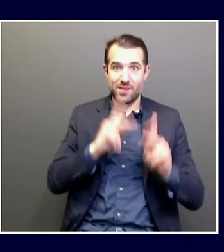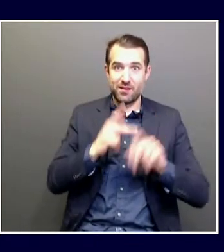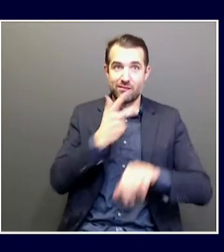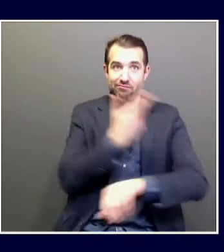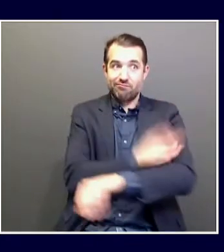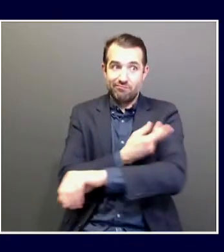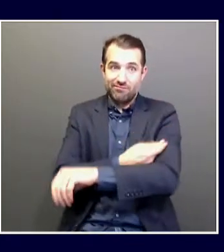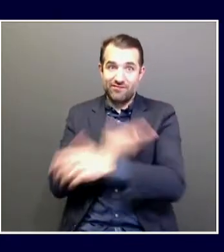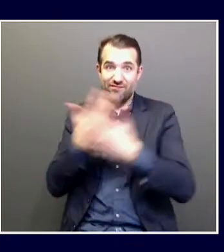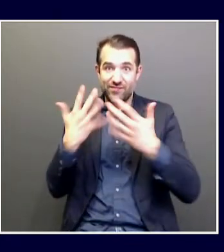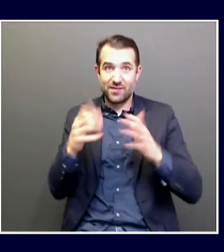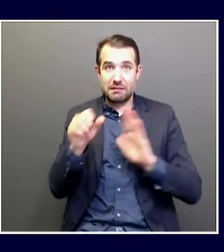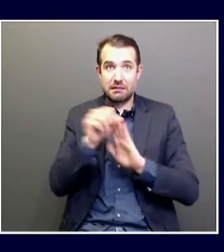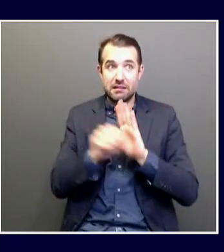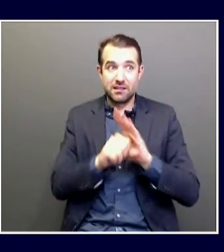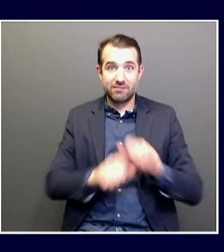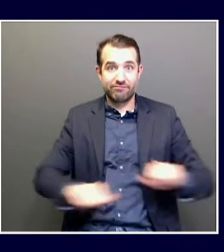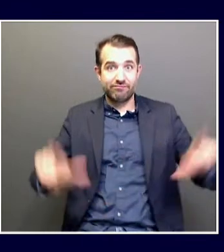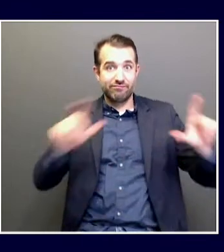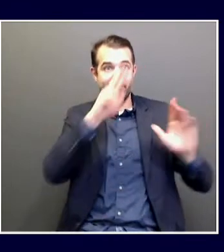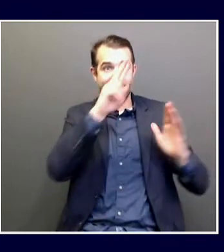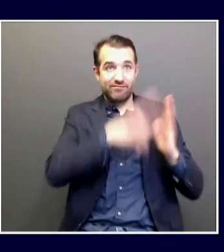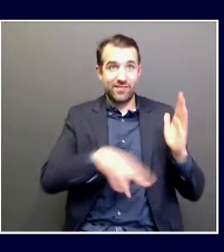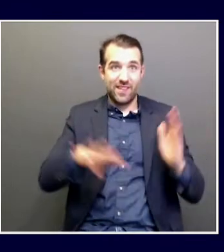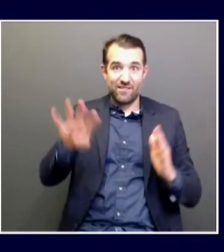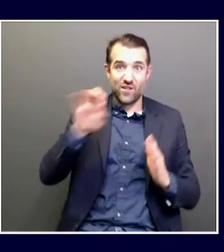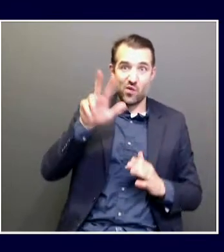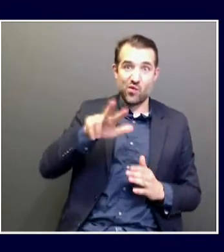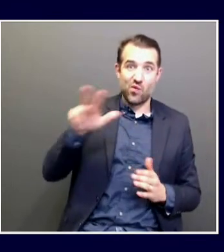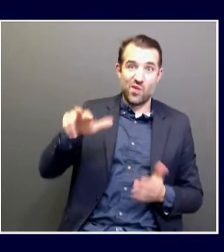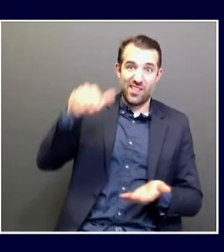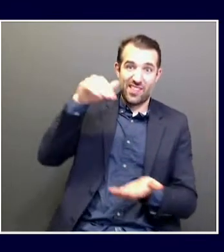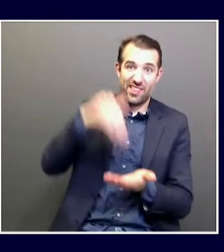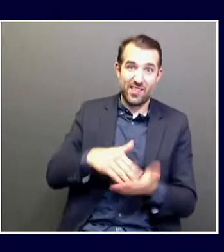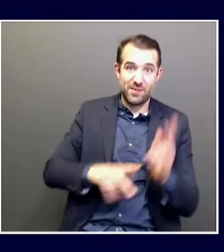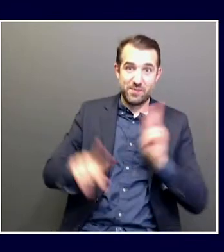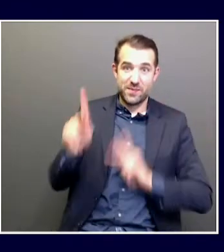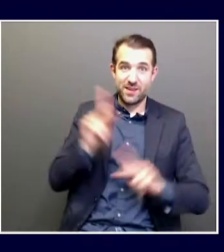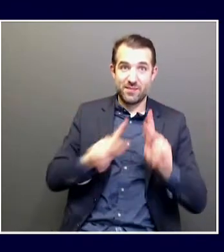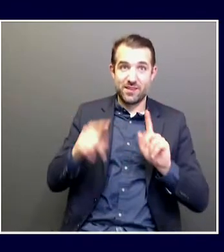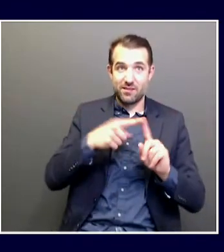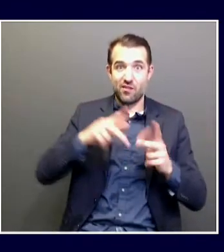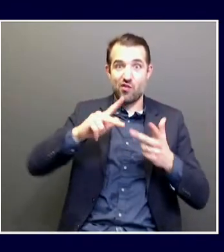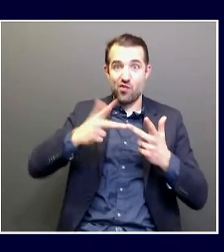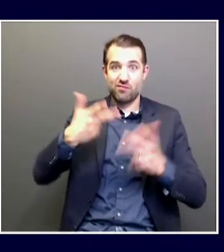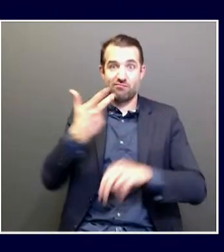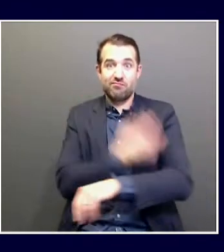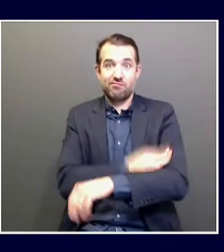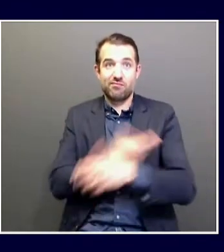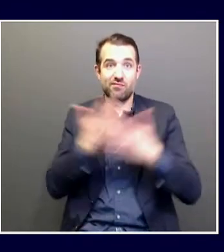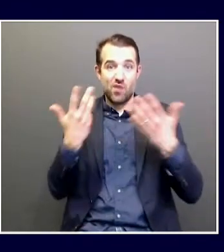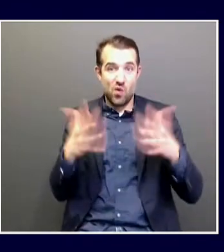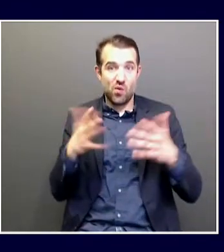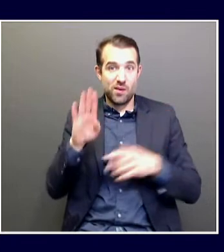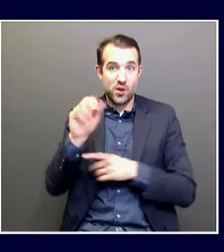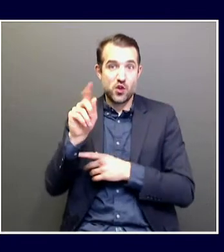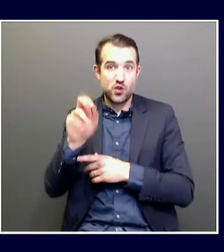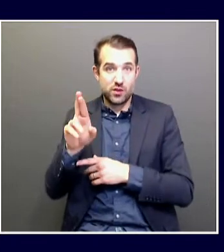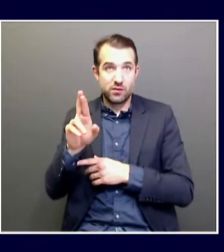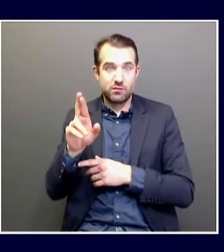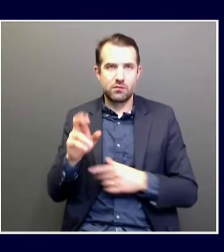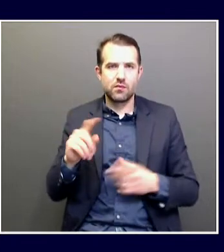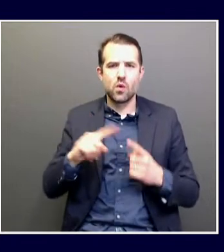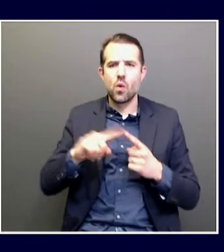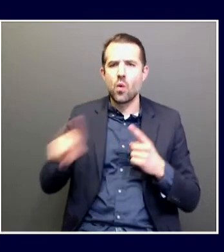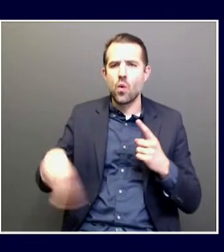than 433,000 Mainers have received a booster dose. When might you see signs that this approach